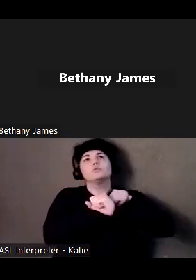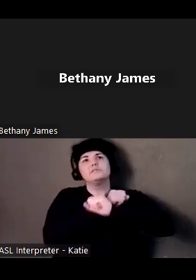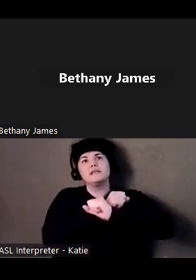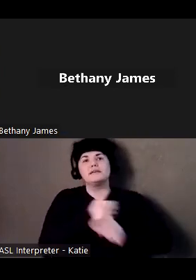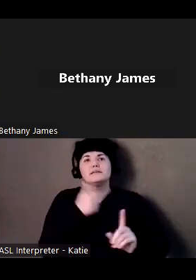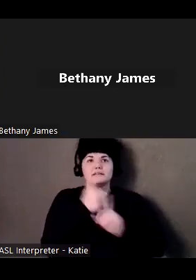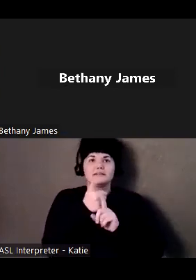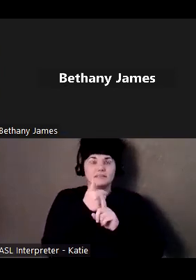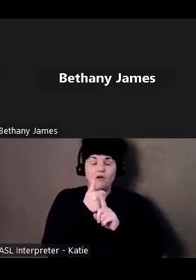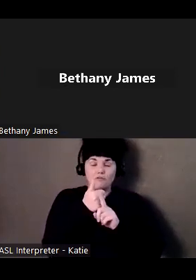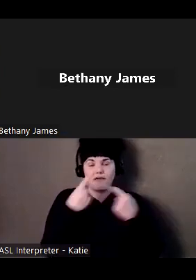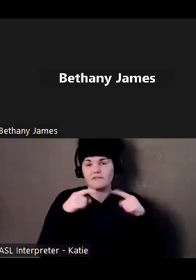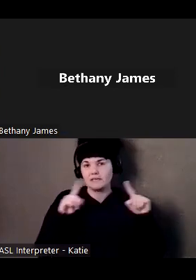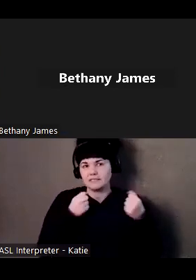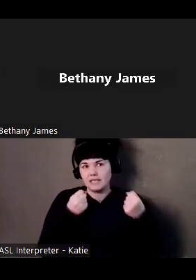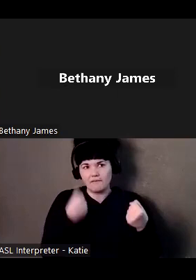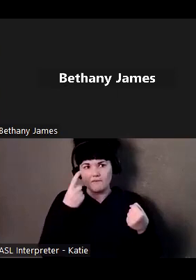for our clients.